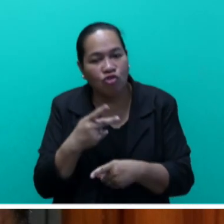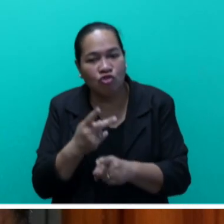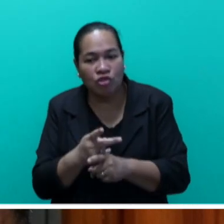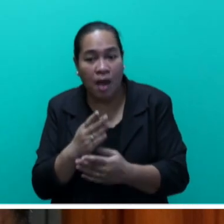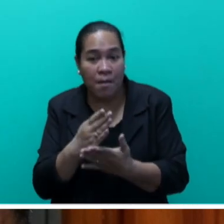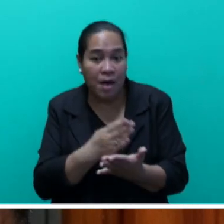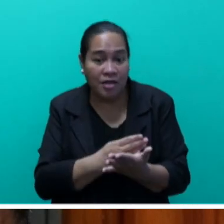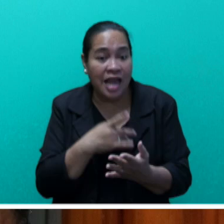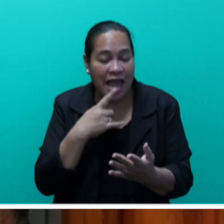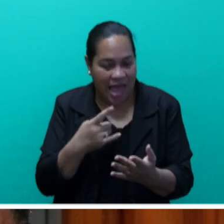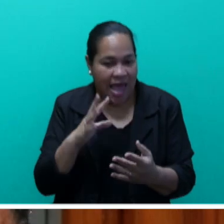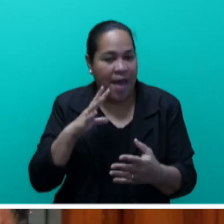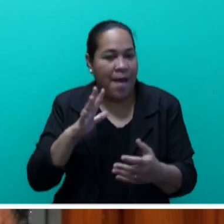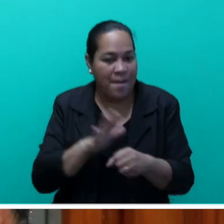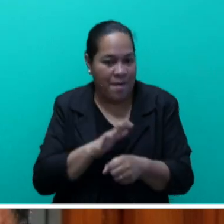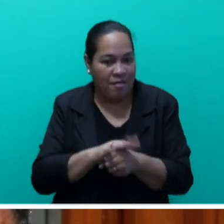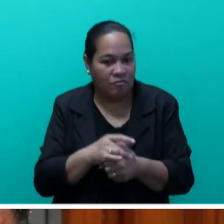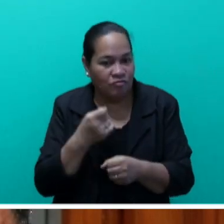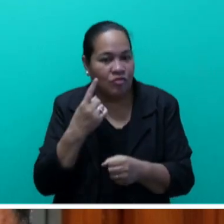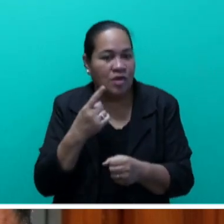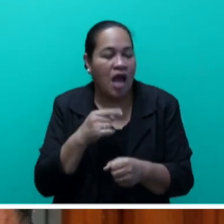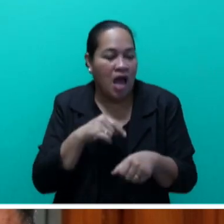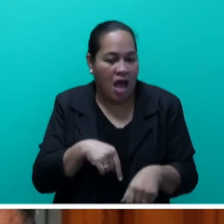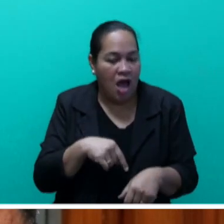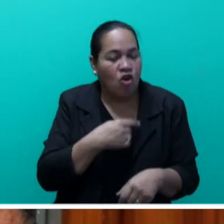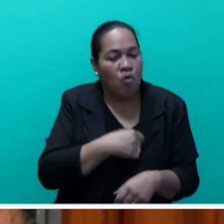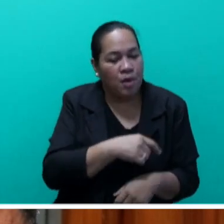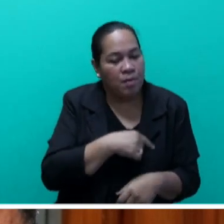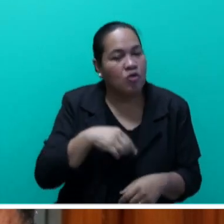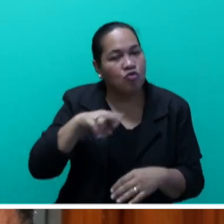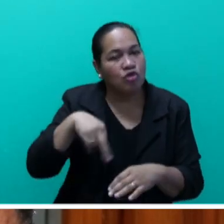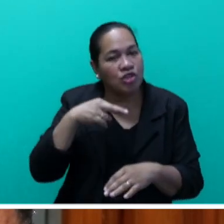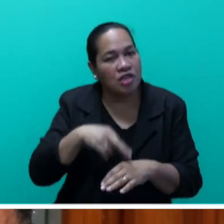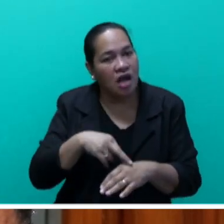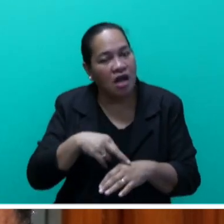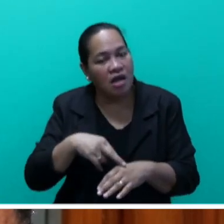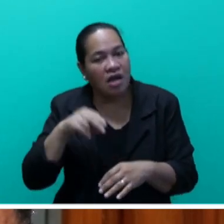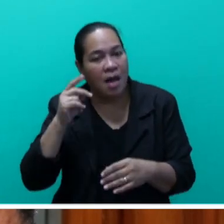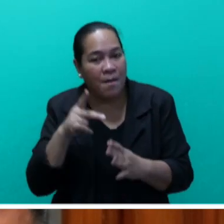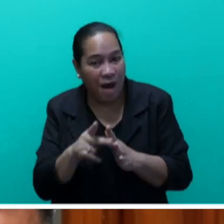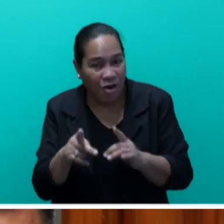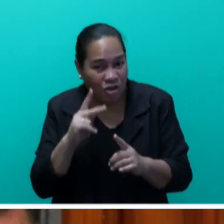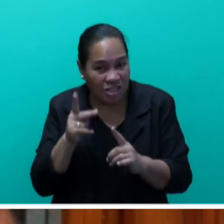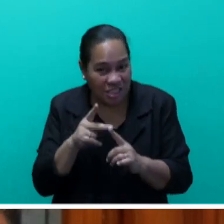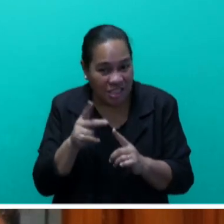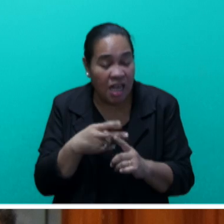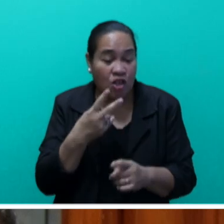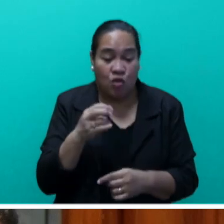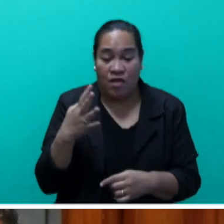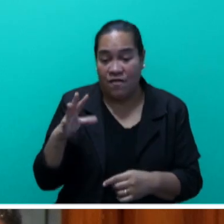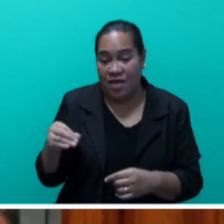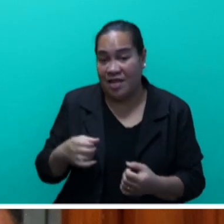also actualizes our beloved nation's commitment to the regional priorities outlined in the 2050